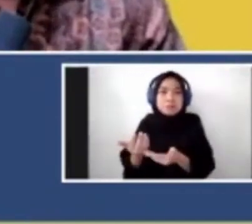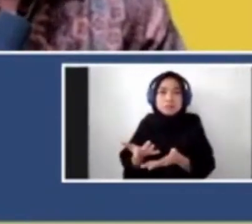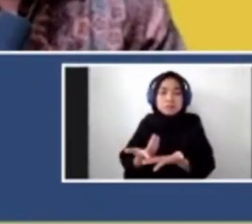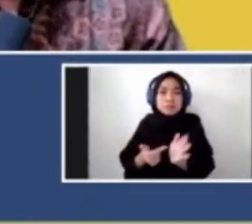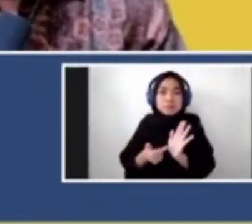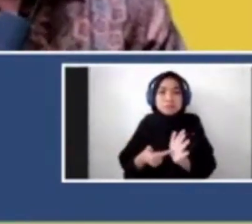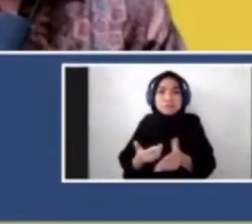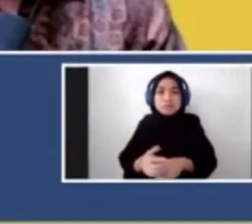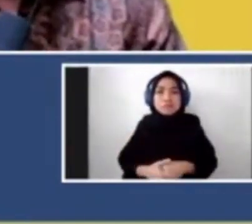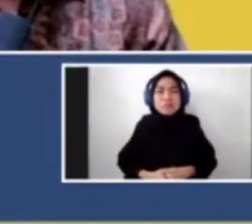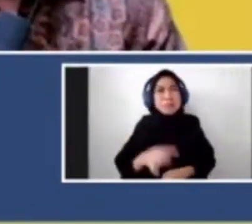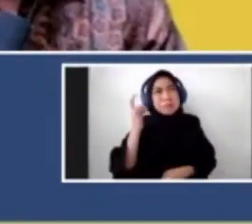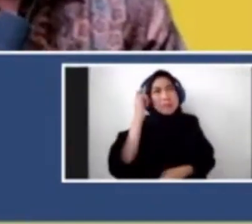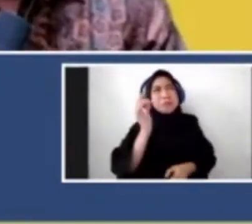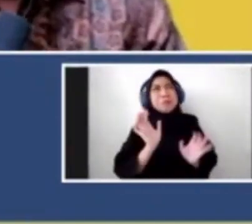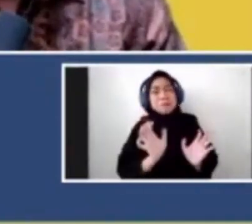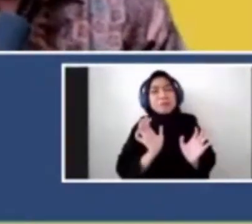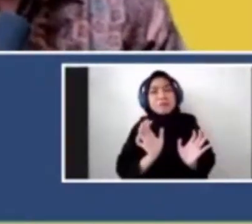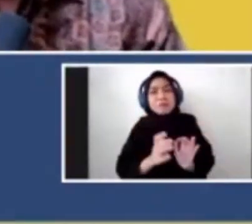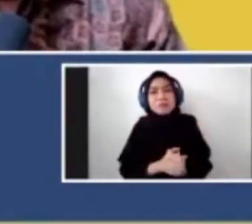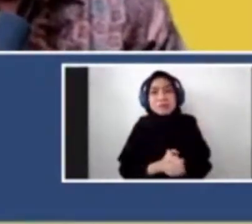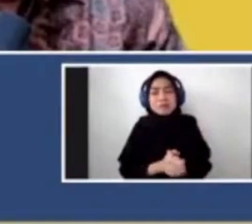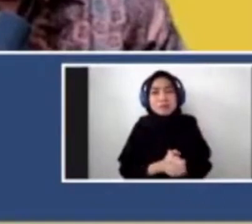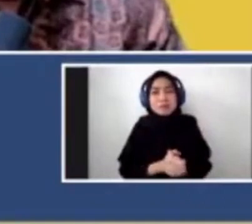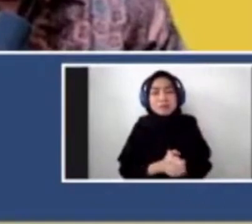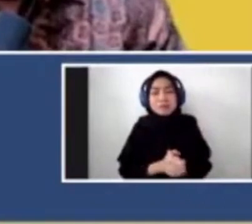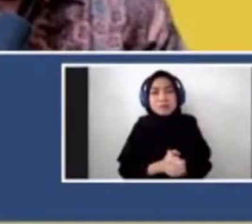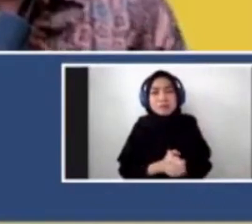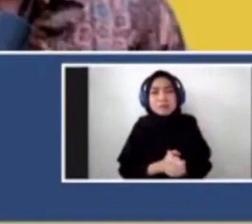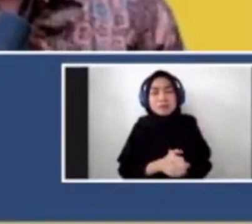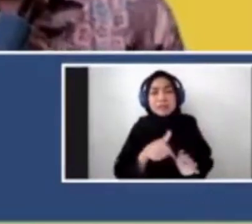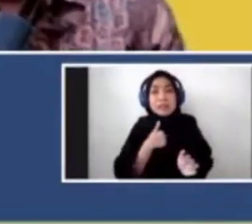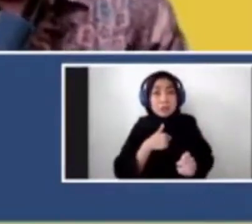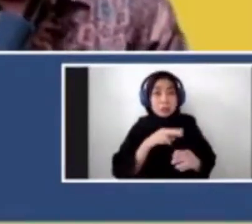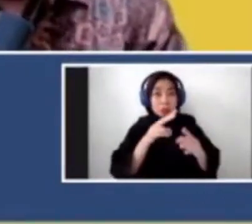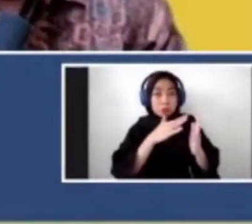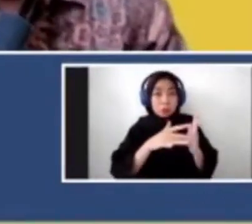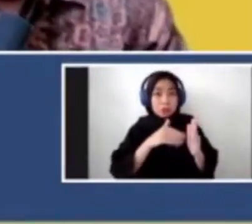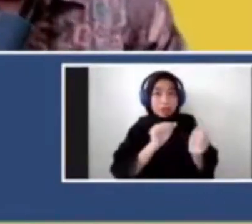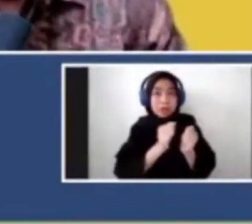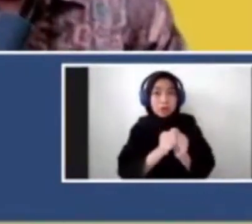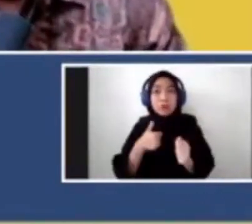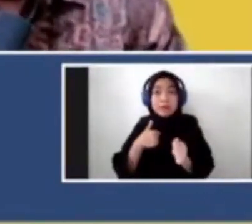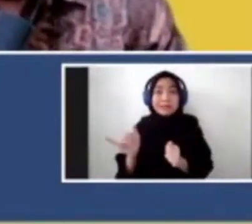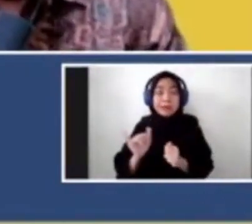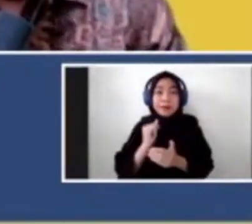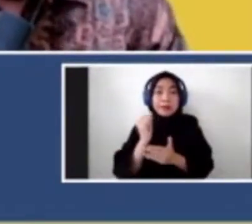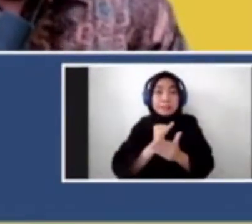there are many in our case, because I'm from industrial design also, and in